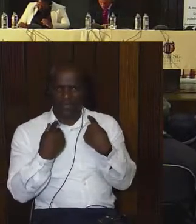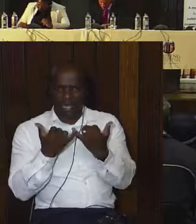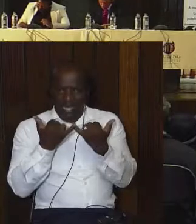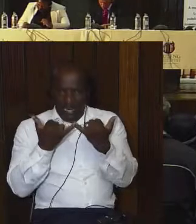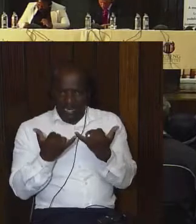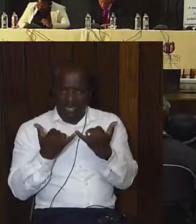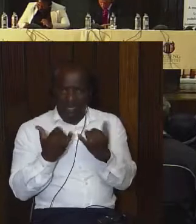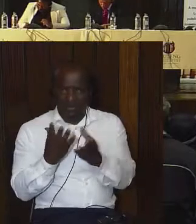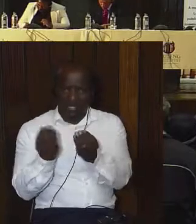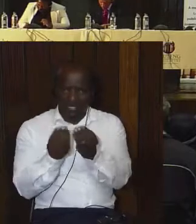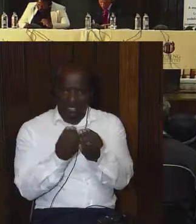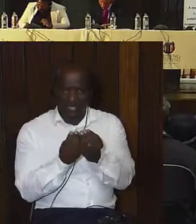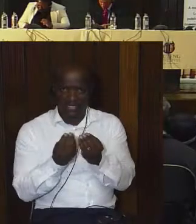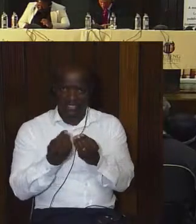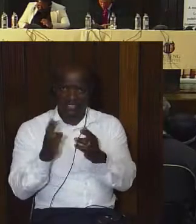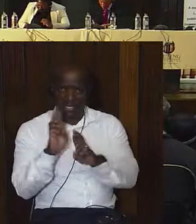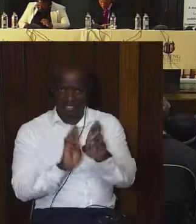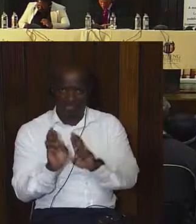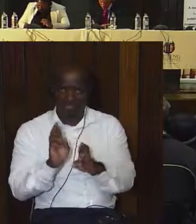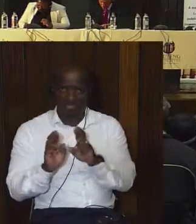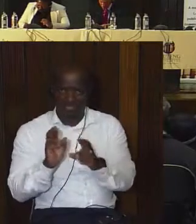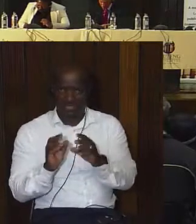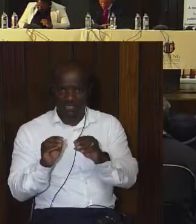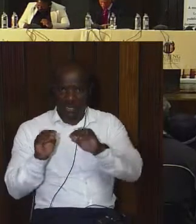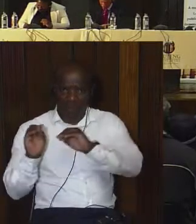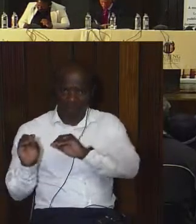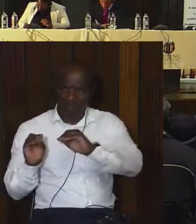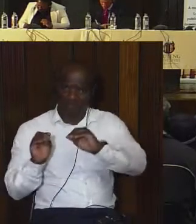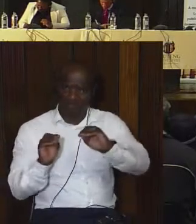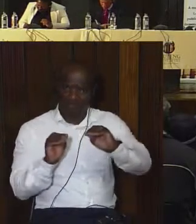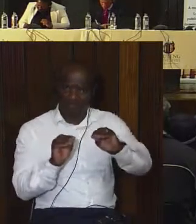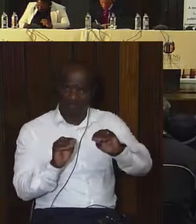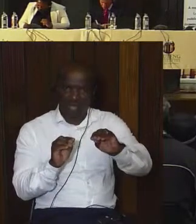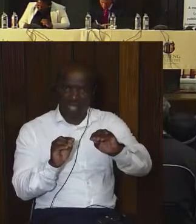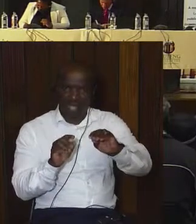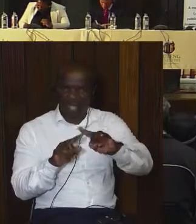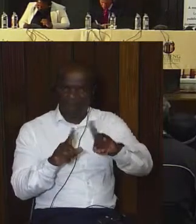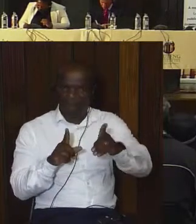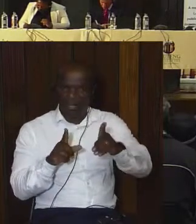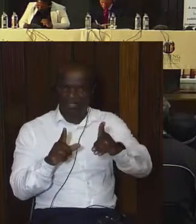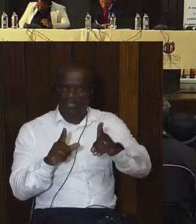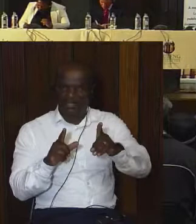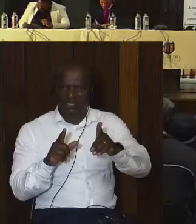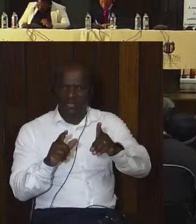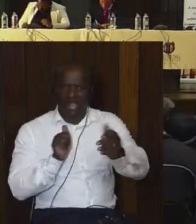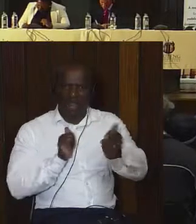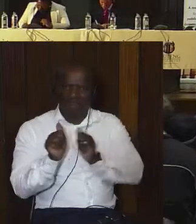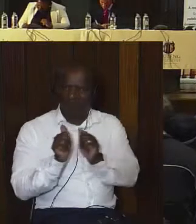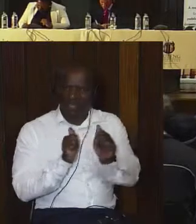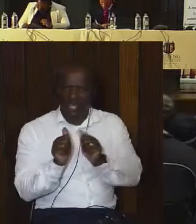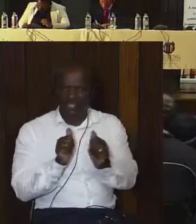using, you are moving them somewhere, but at the same time, it doesn't affect our operational